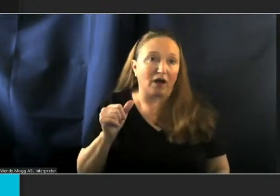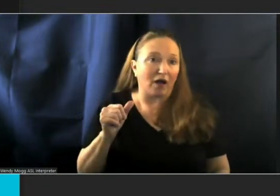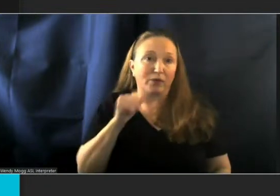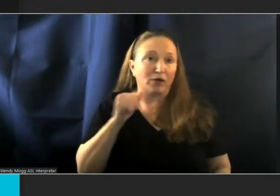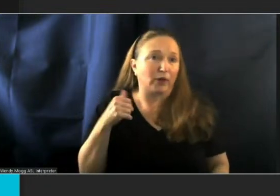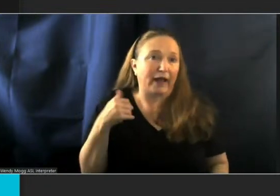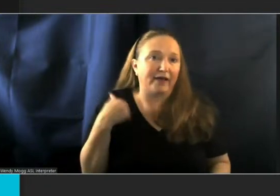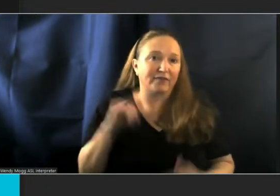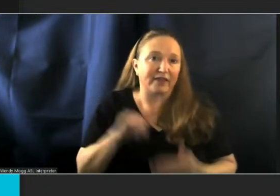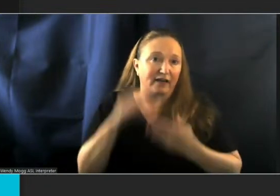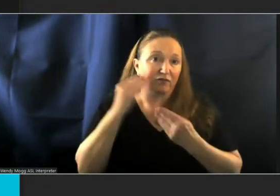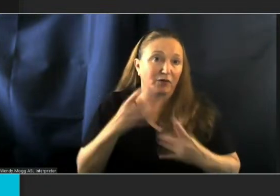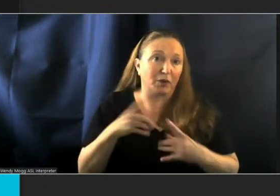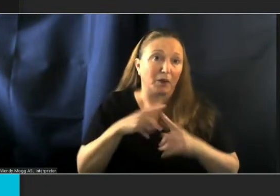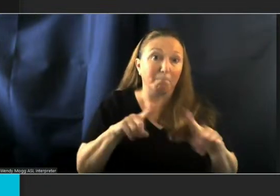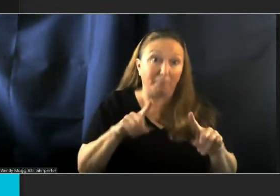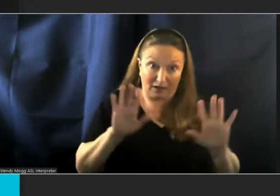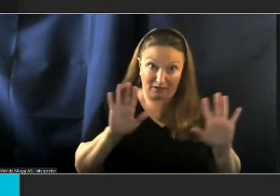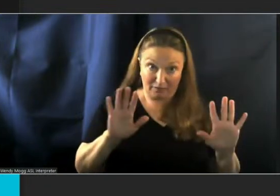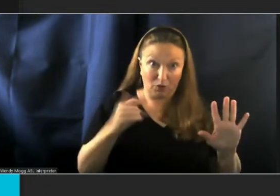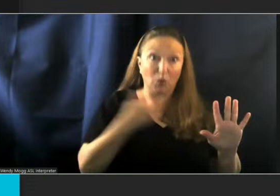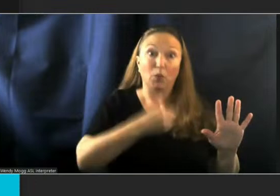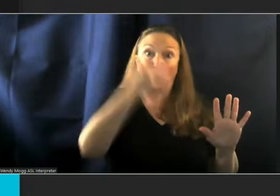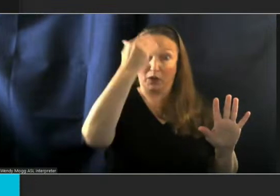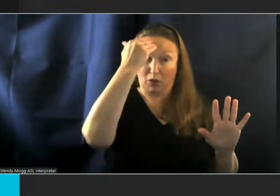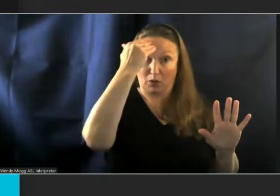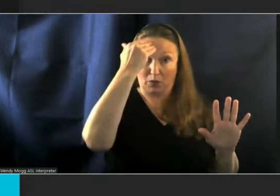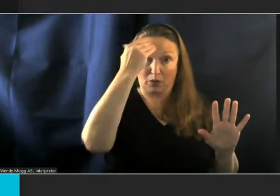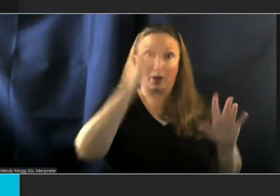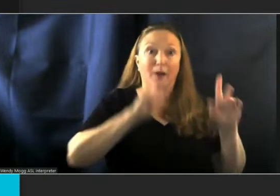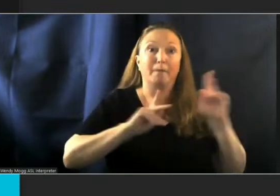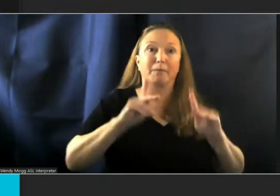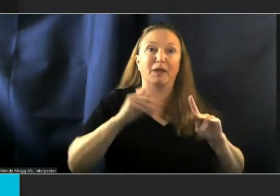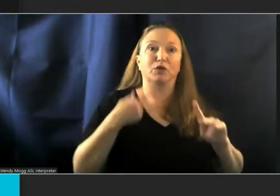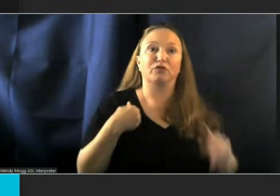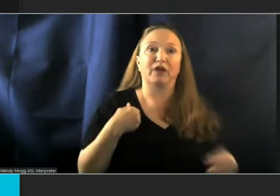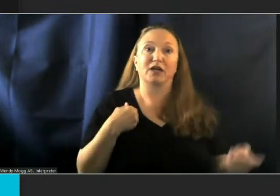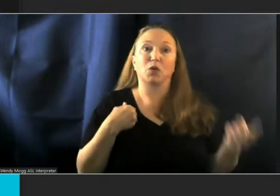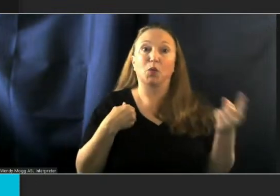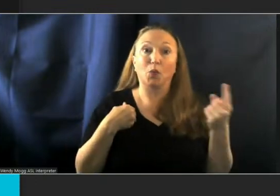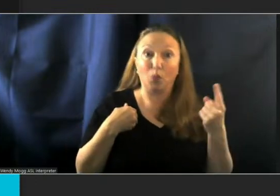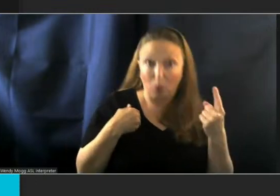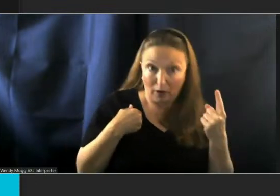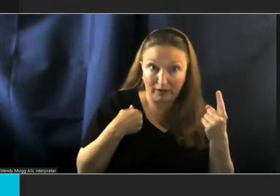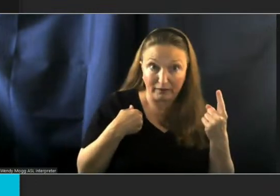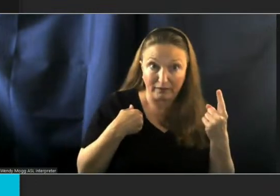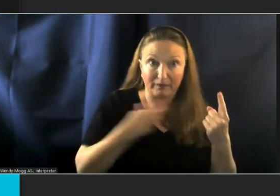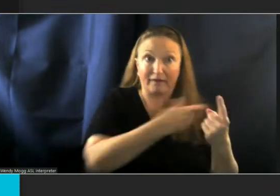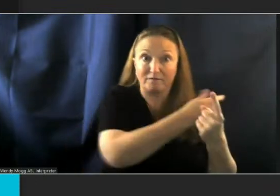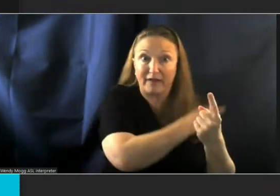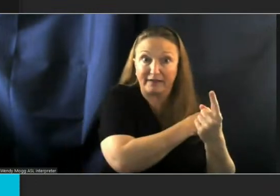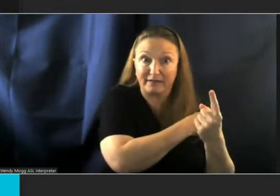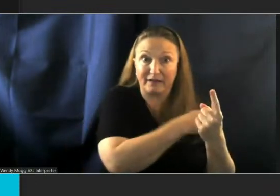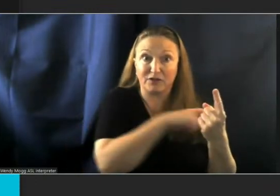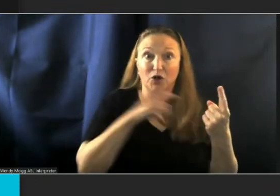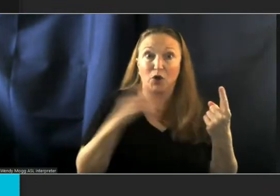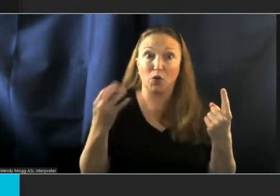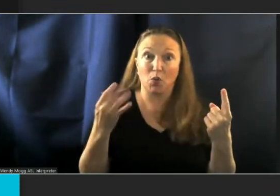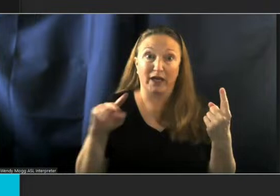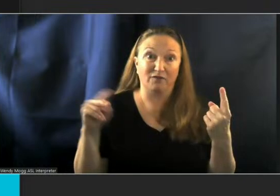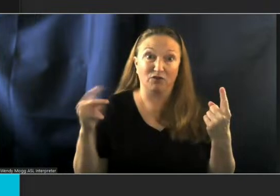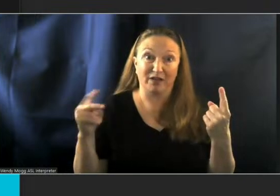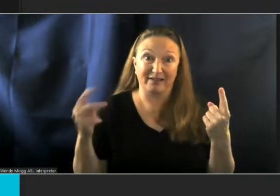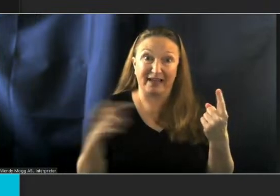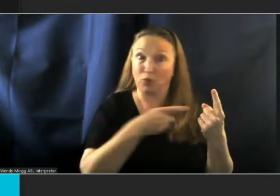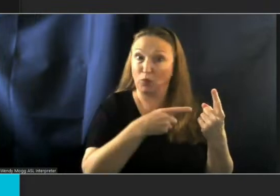know is that partially vaccinated people are more susceptible to the Delta variant. And so for those of you